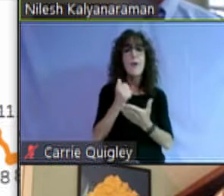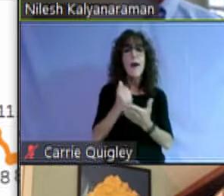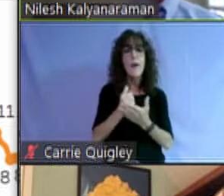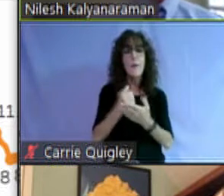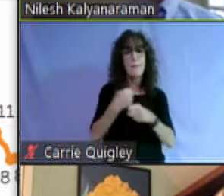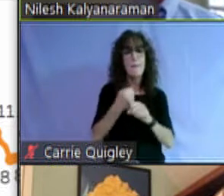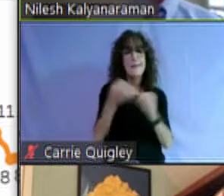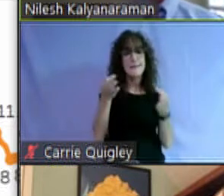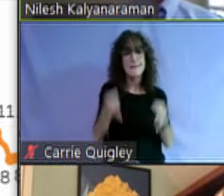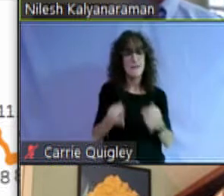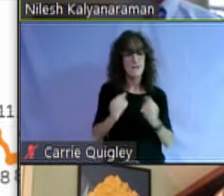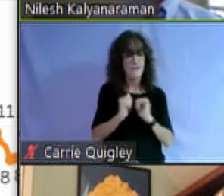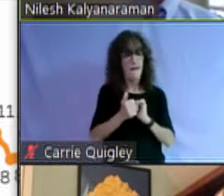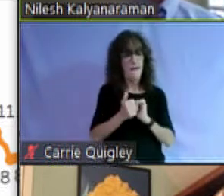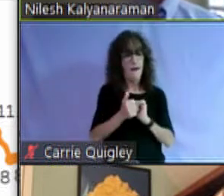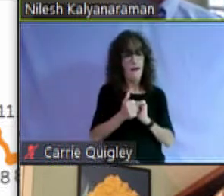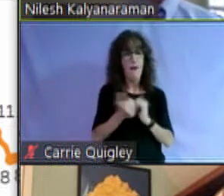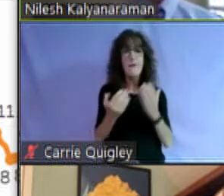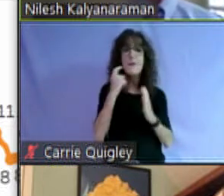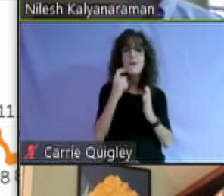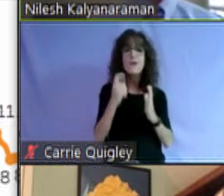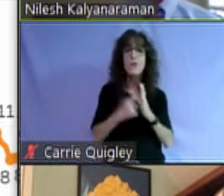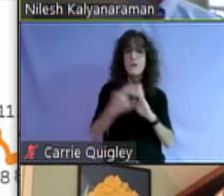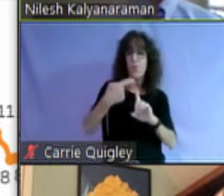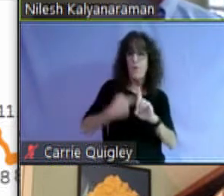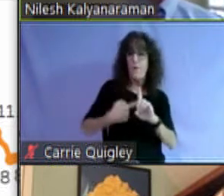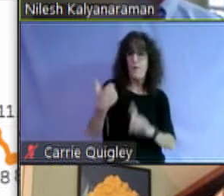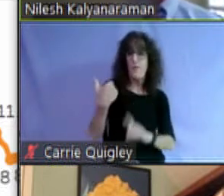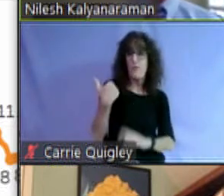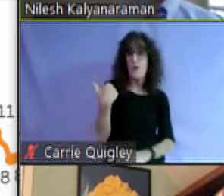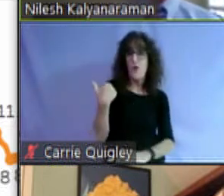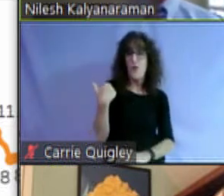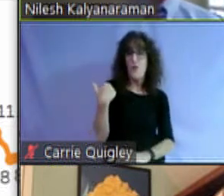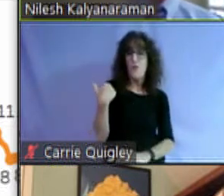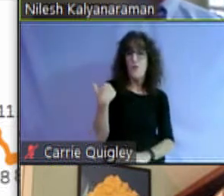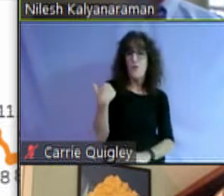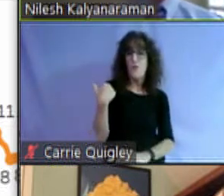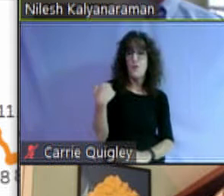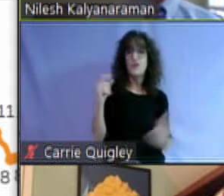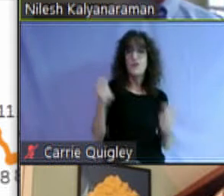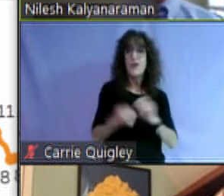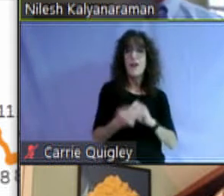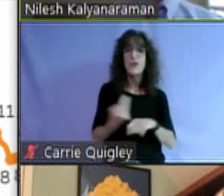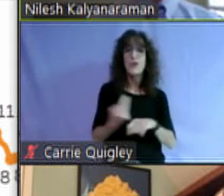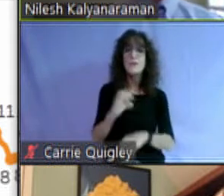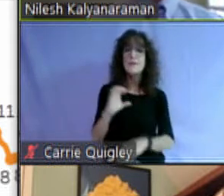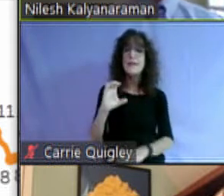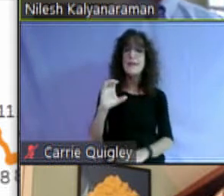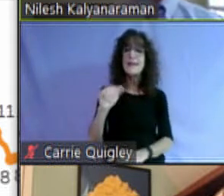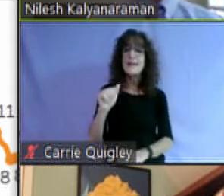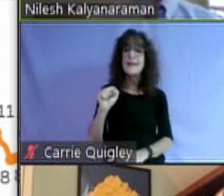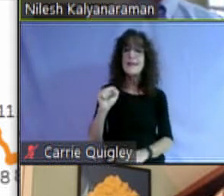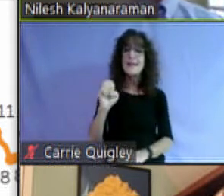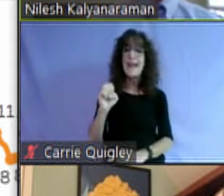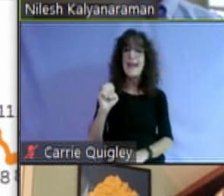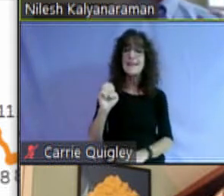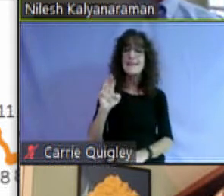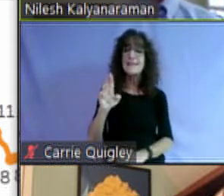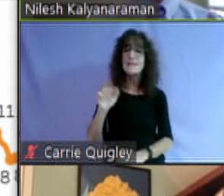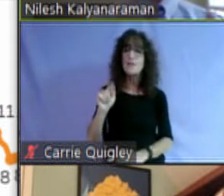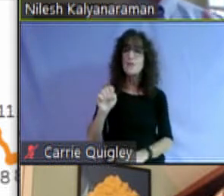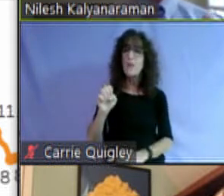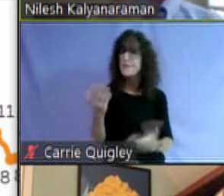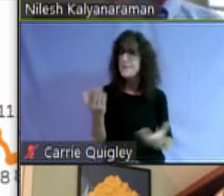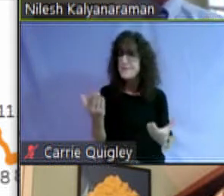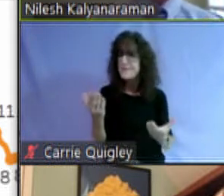making. You may have noticed that about a month ago, we switched to using a case rate. A case rate